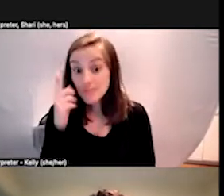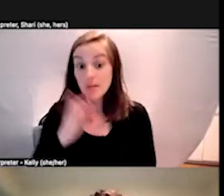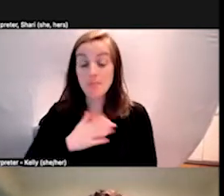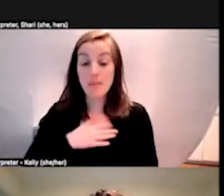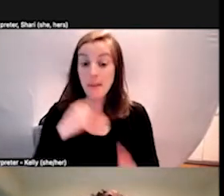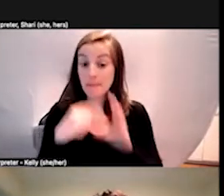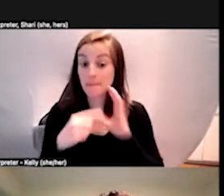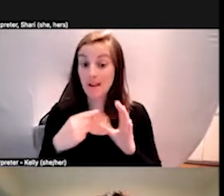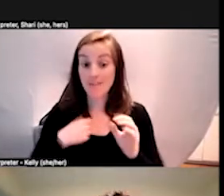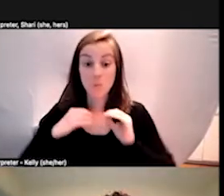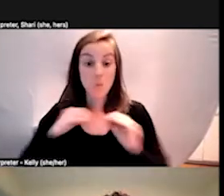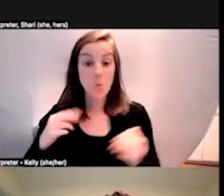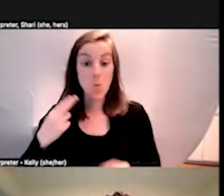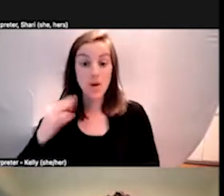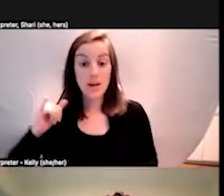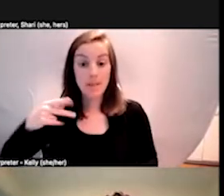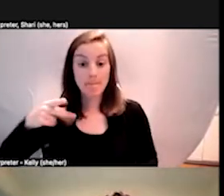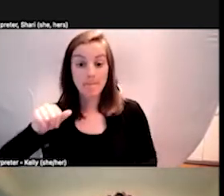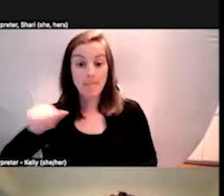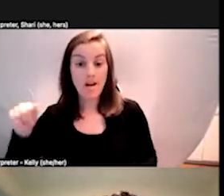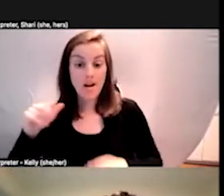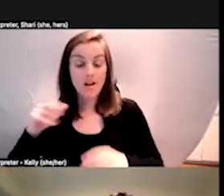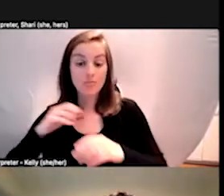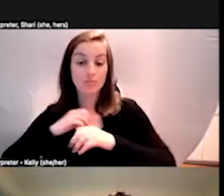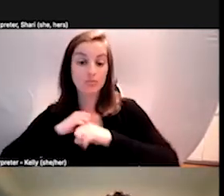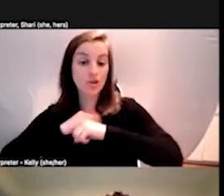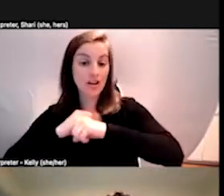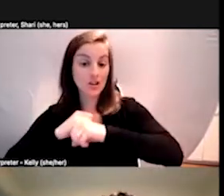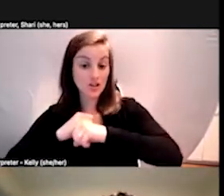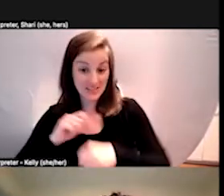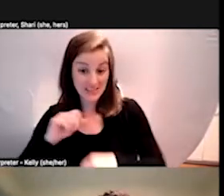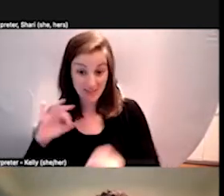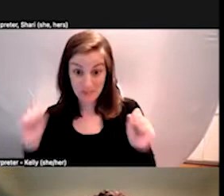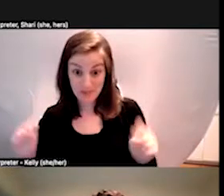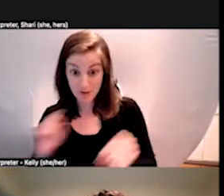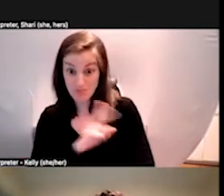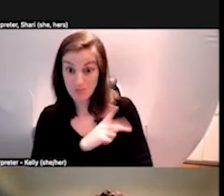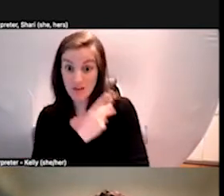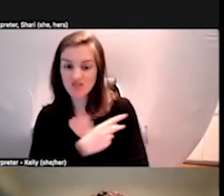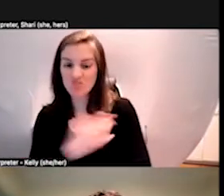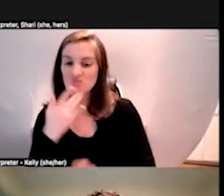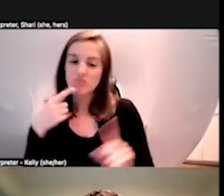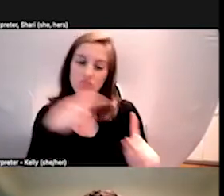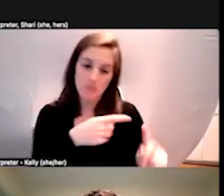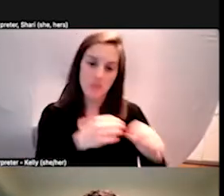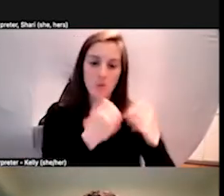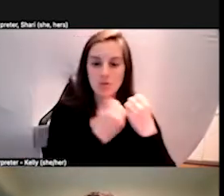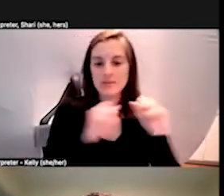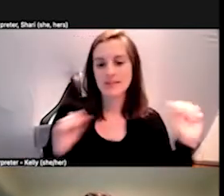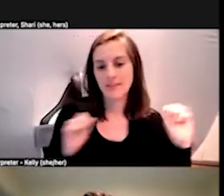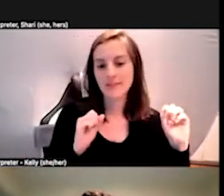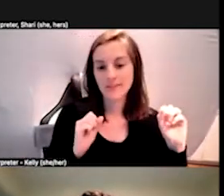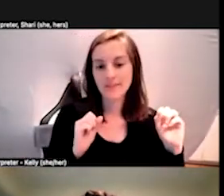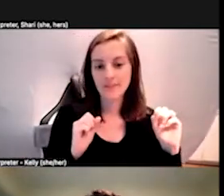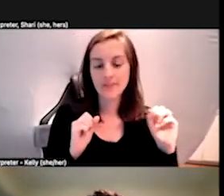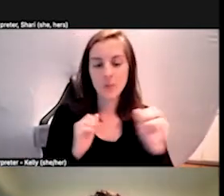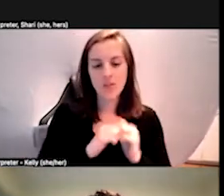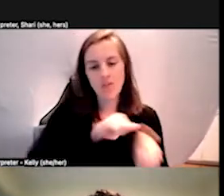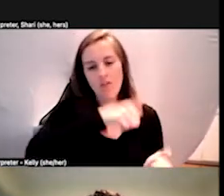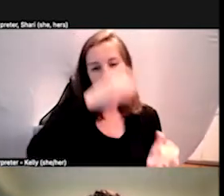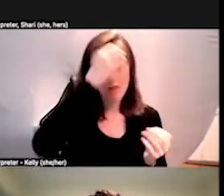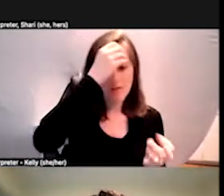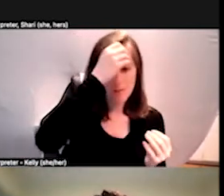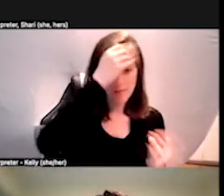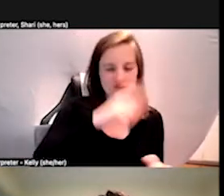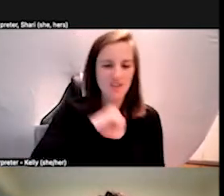a potential patient and you can use the queue line, that's probably just easier for us to work with. In